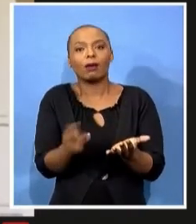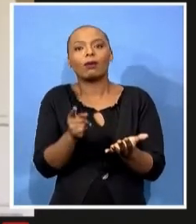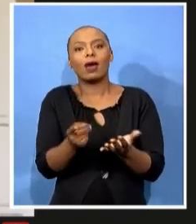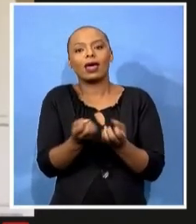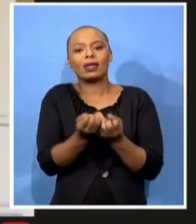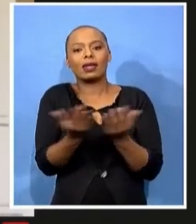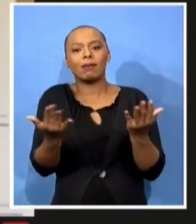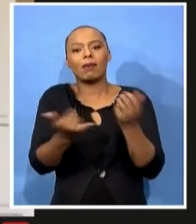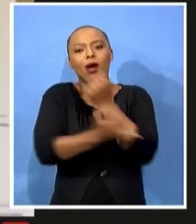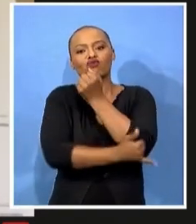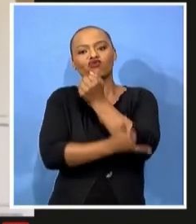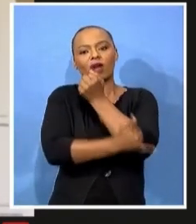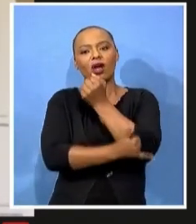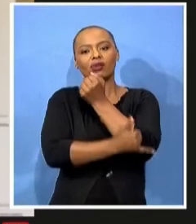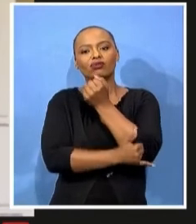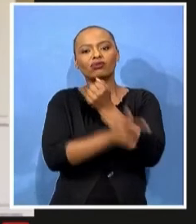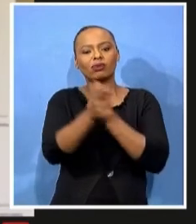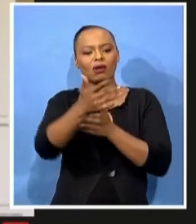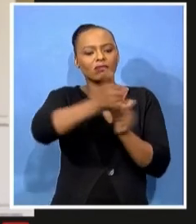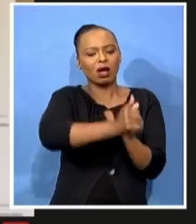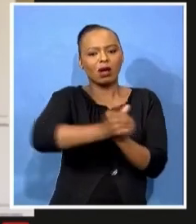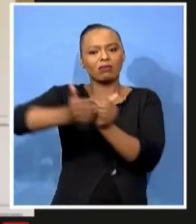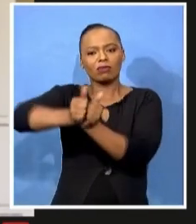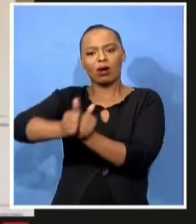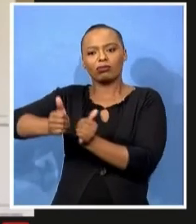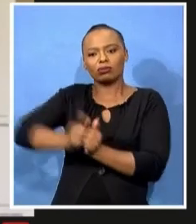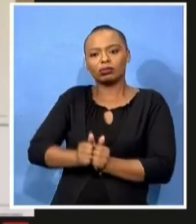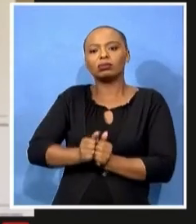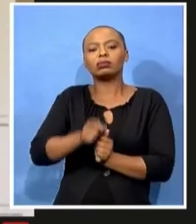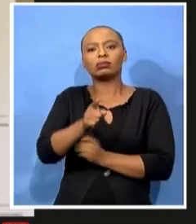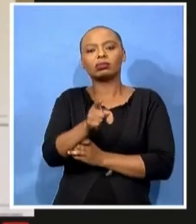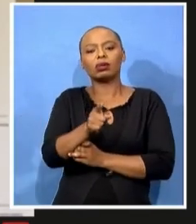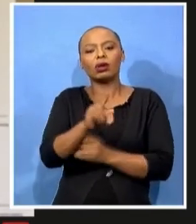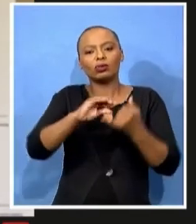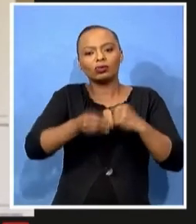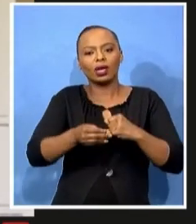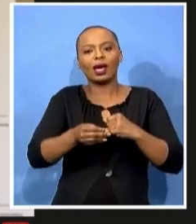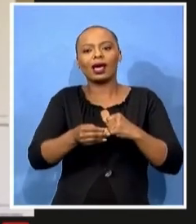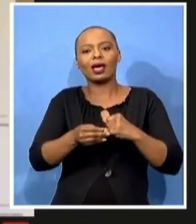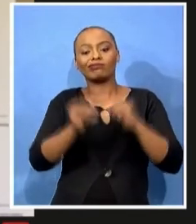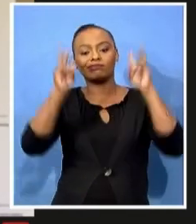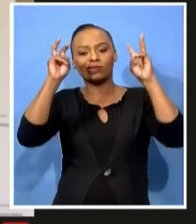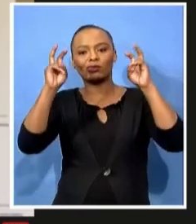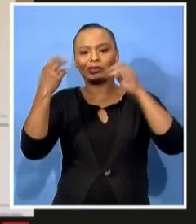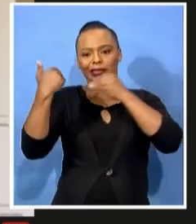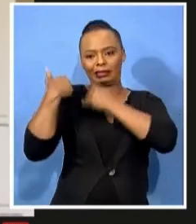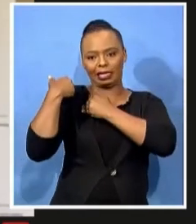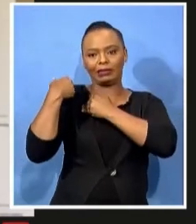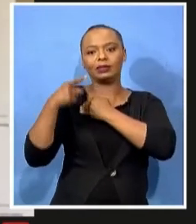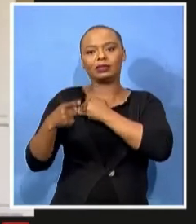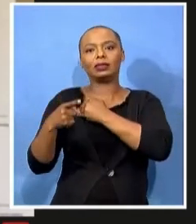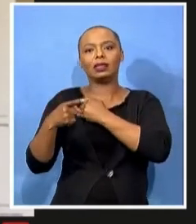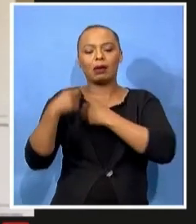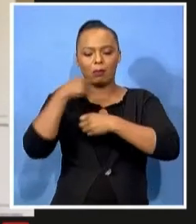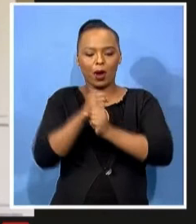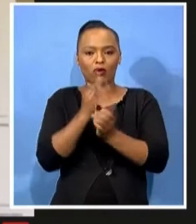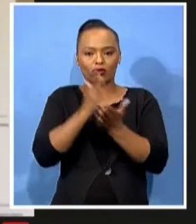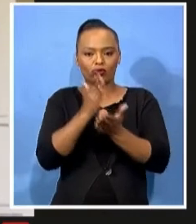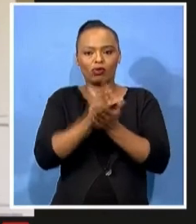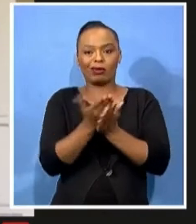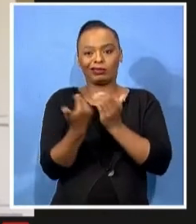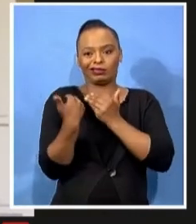create a degree of safety by ensuring that we have large numbers of countries that can negotiate